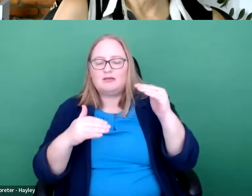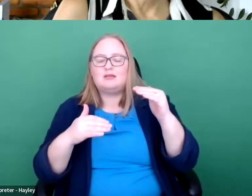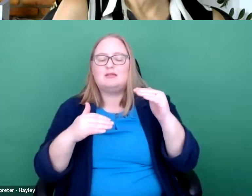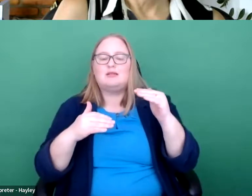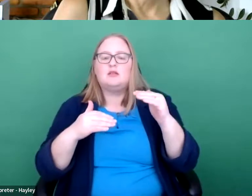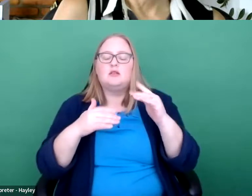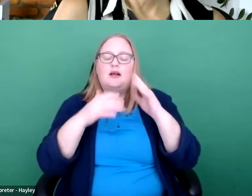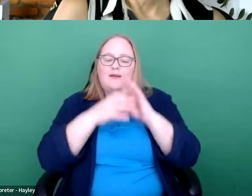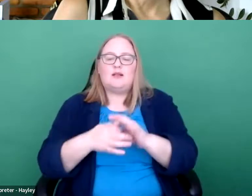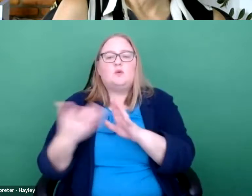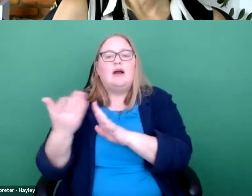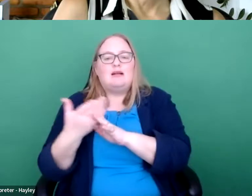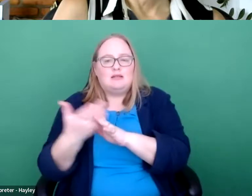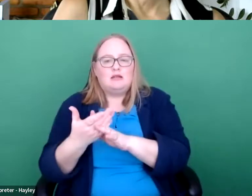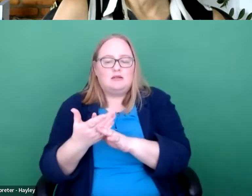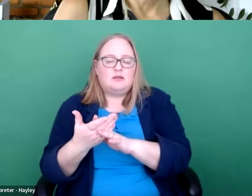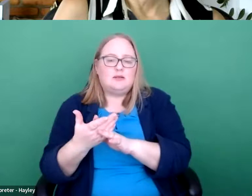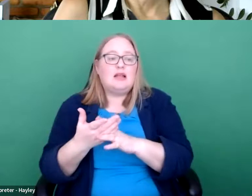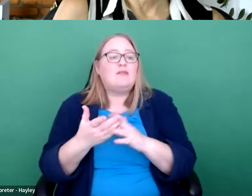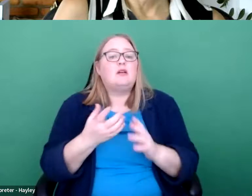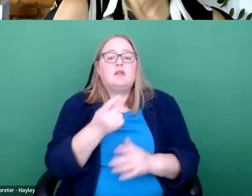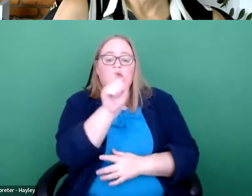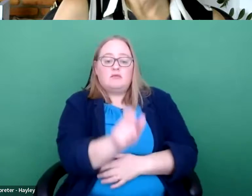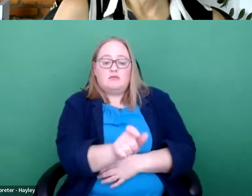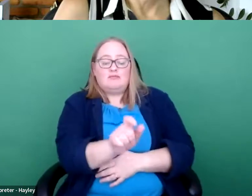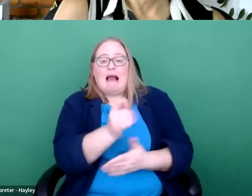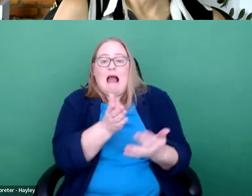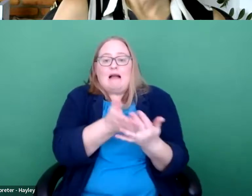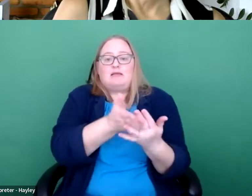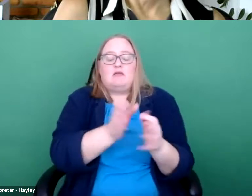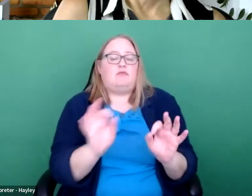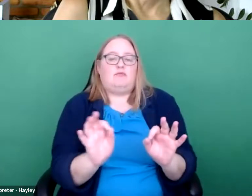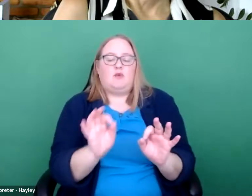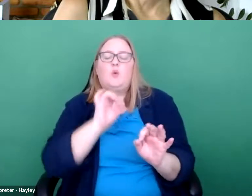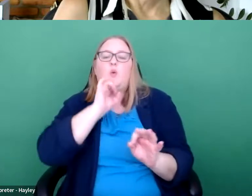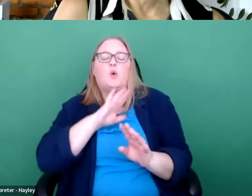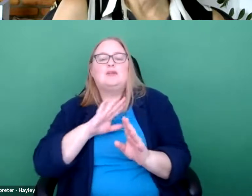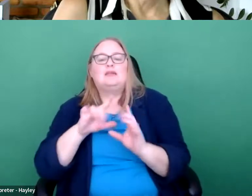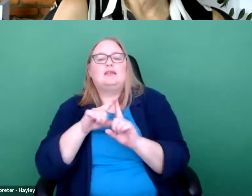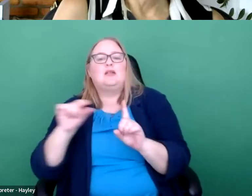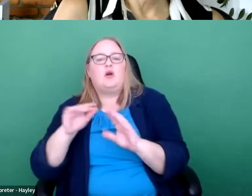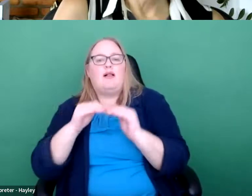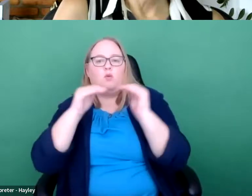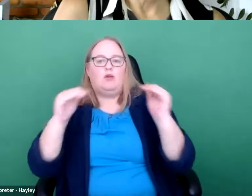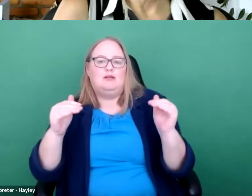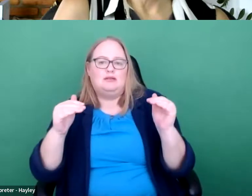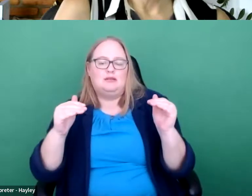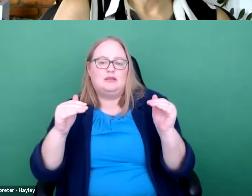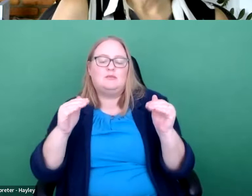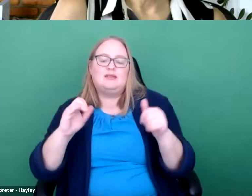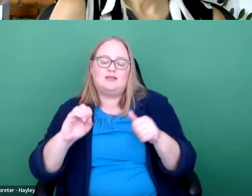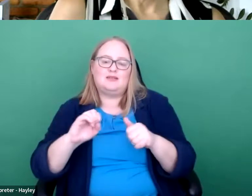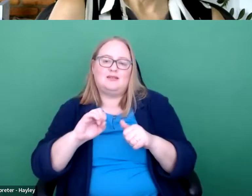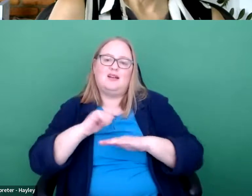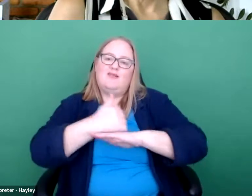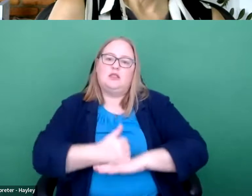without individuals having access, there's not going to be any digital equality, because there's fundamental principles. So that is important also in policy making